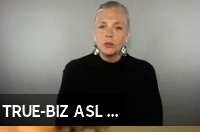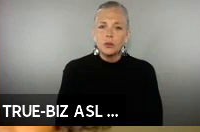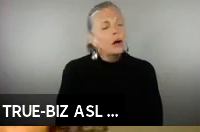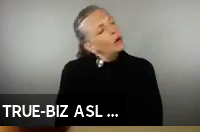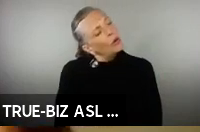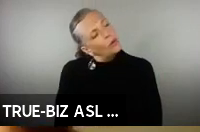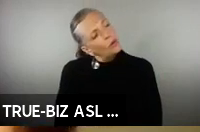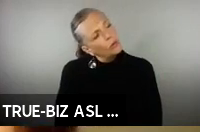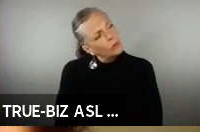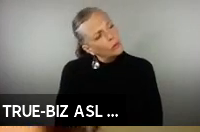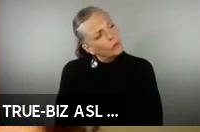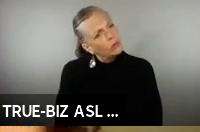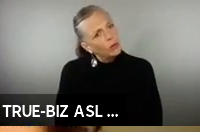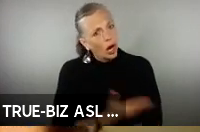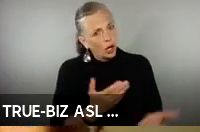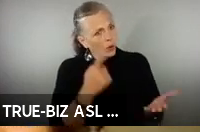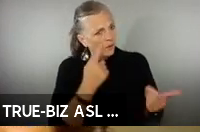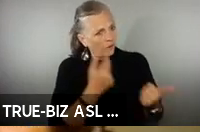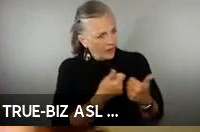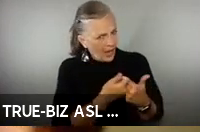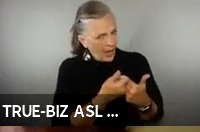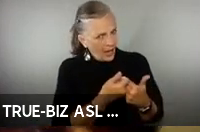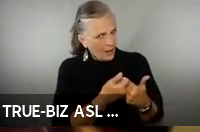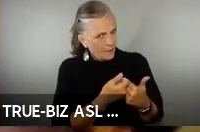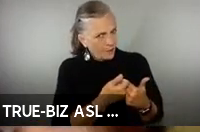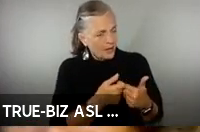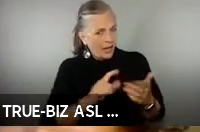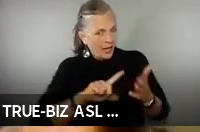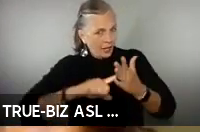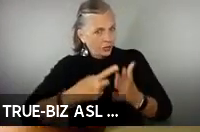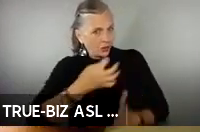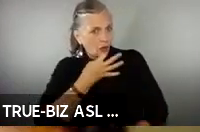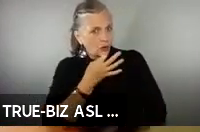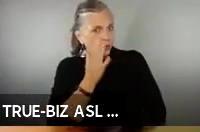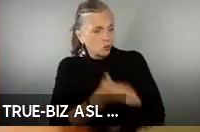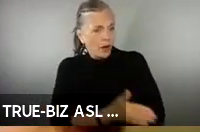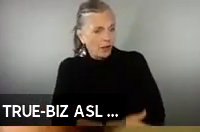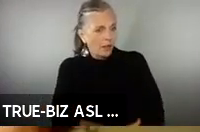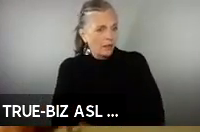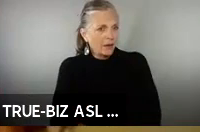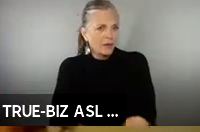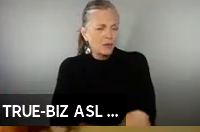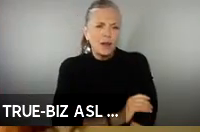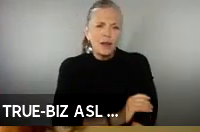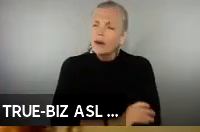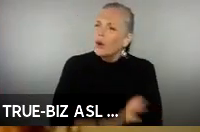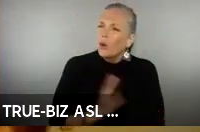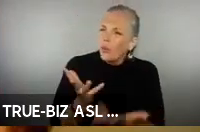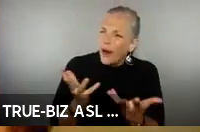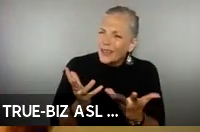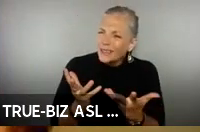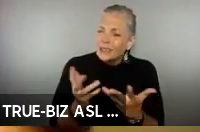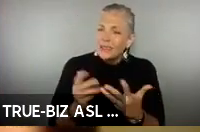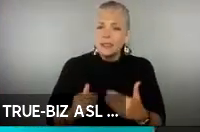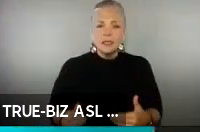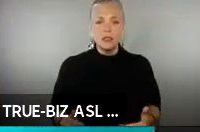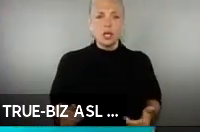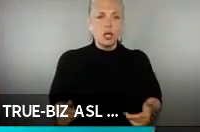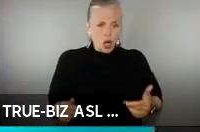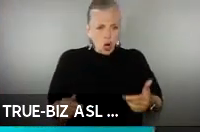Well then, are you here for the game? It'll start soon. Game what? Yes, but